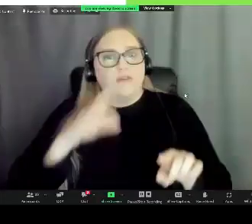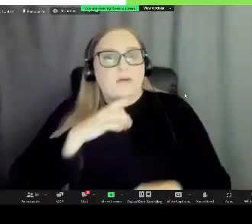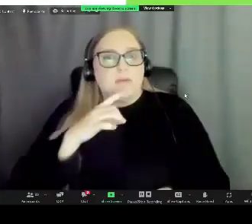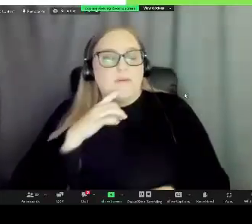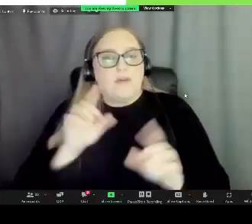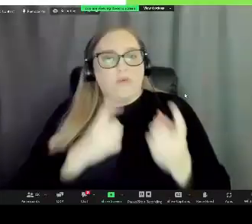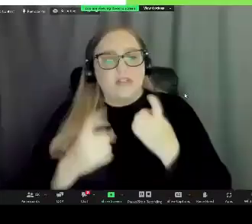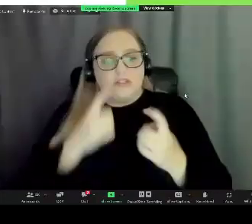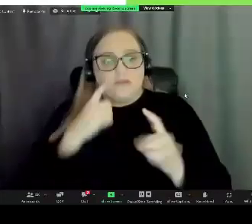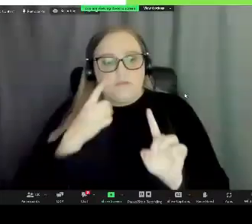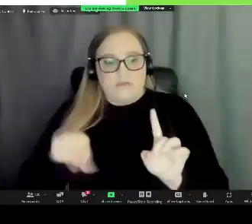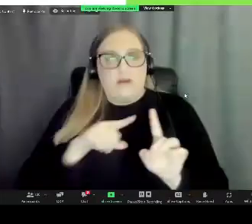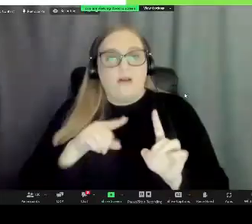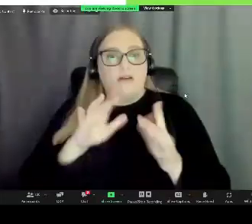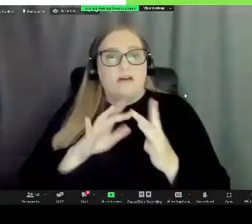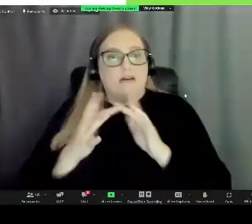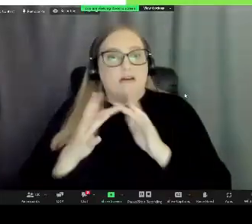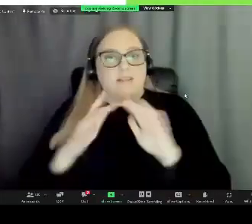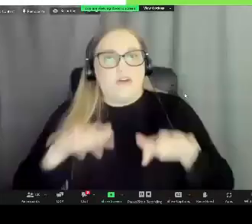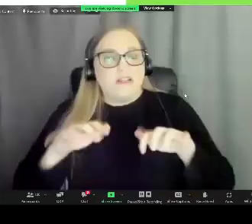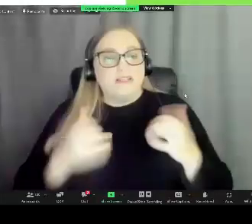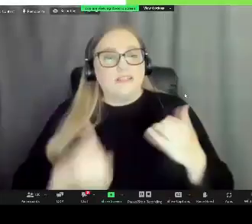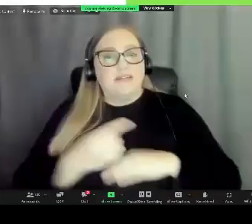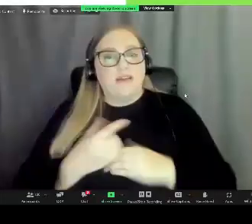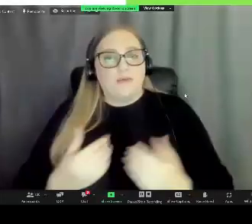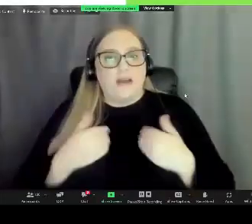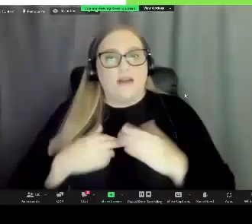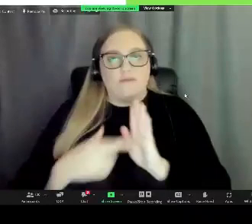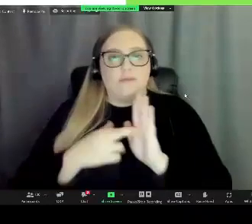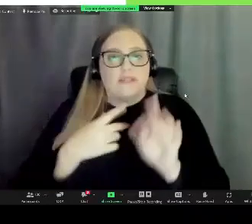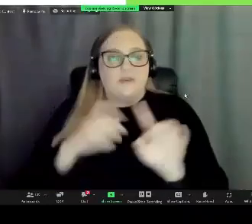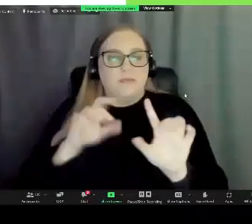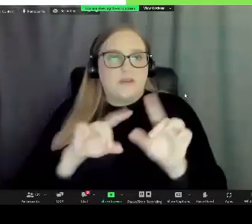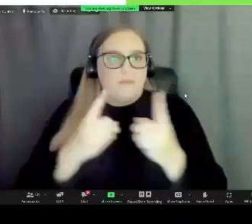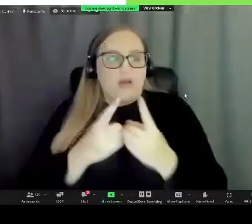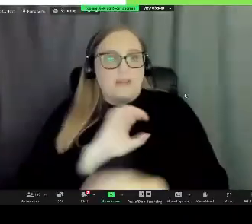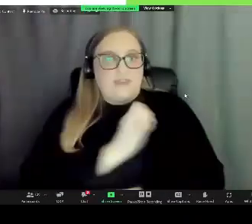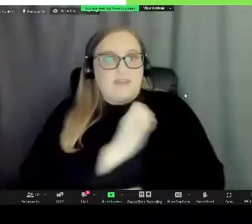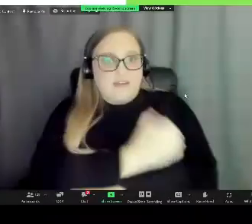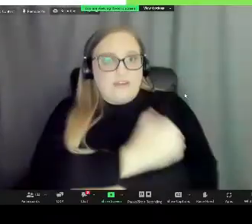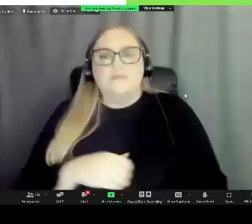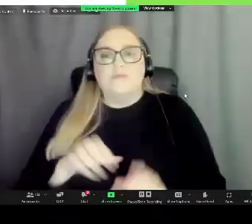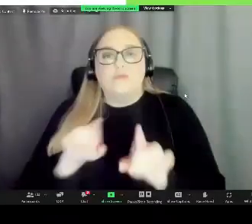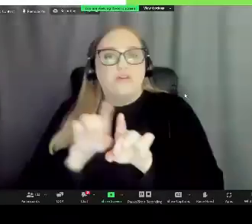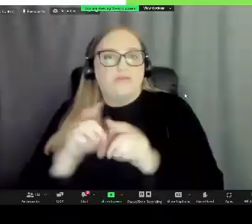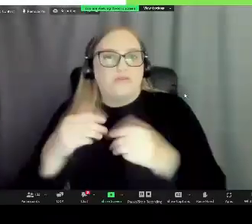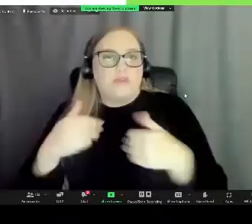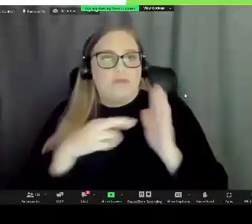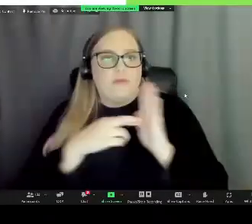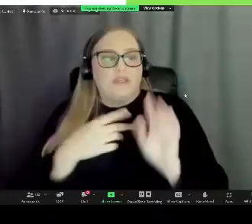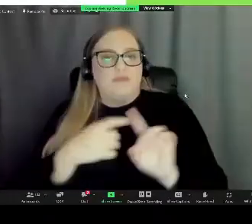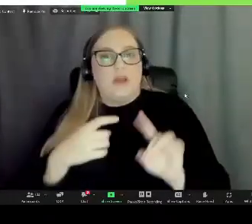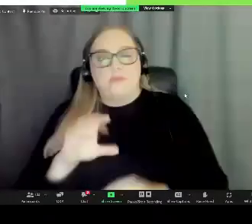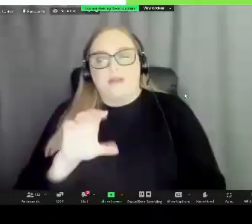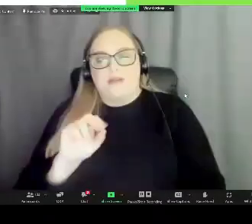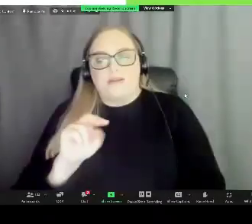audience. Here with us today, we have representatives from the Department of Energy, and we also have representatives from the consent-based